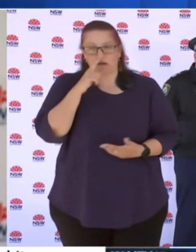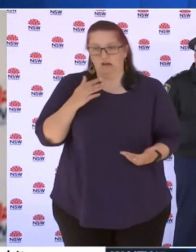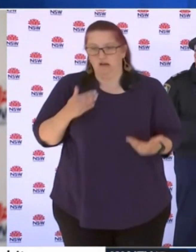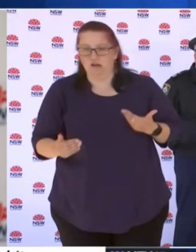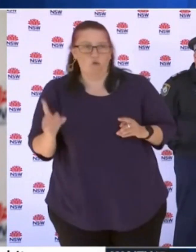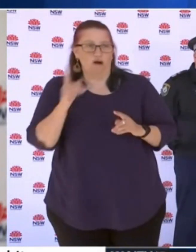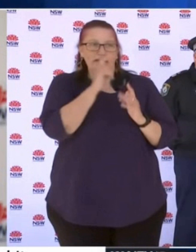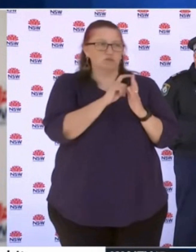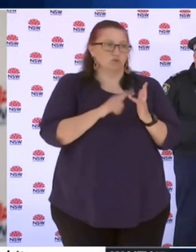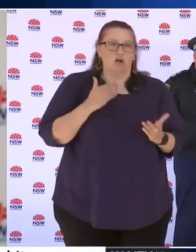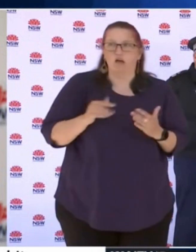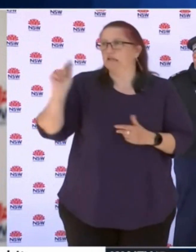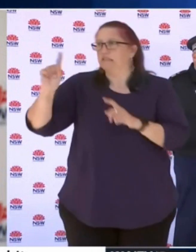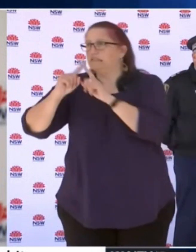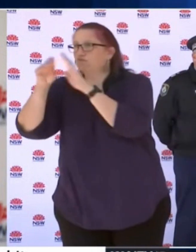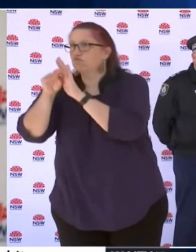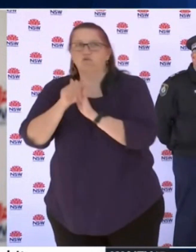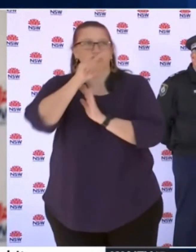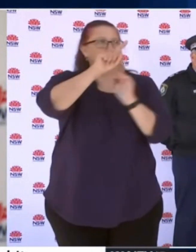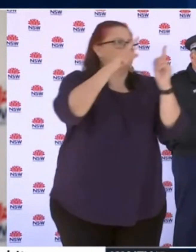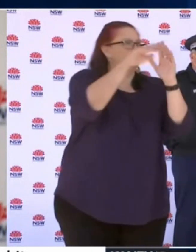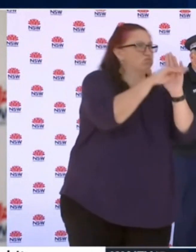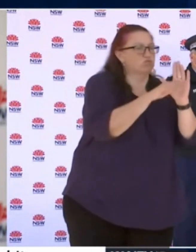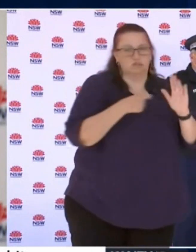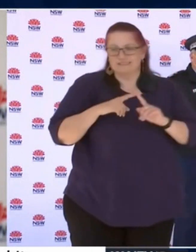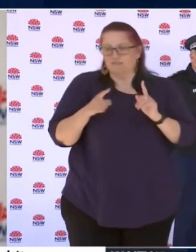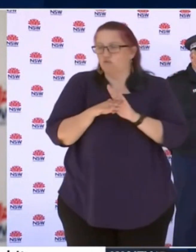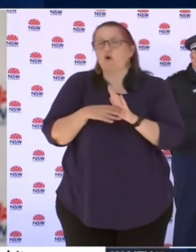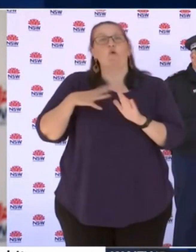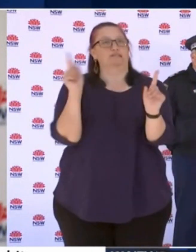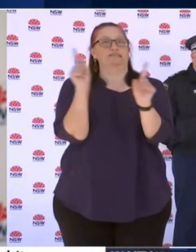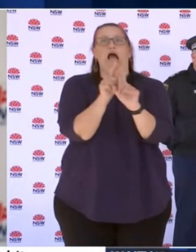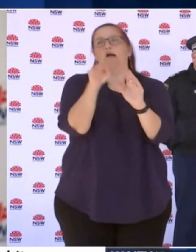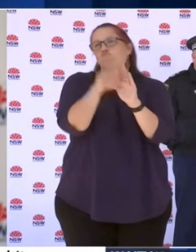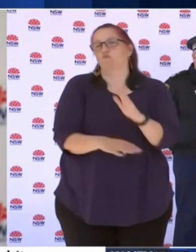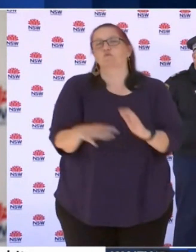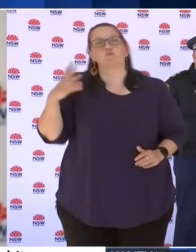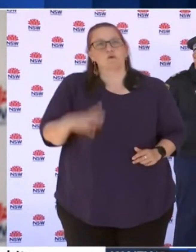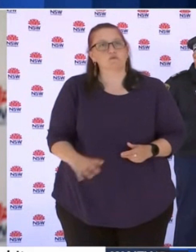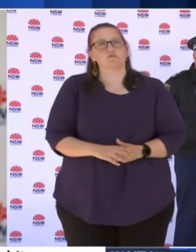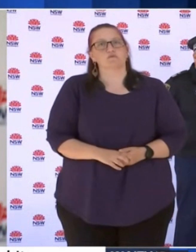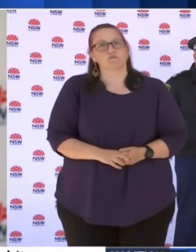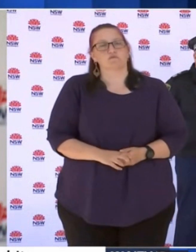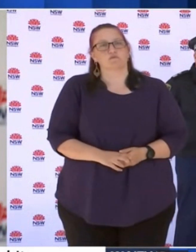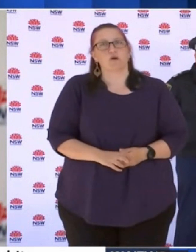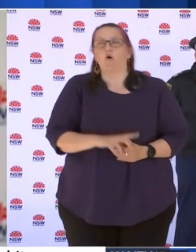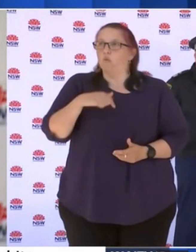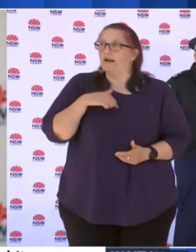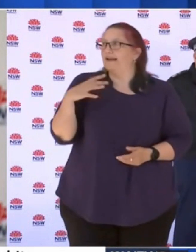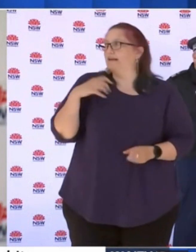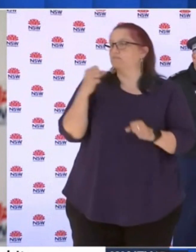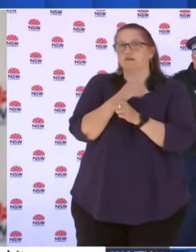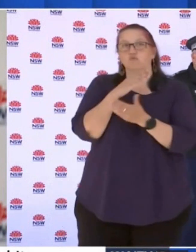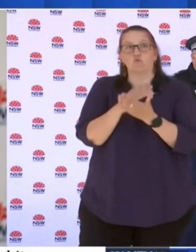I think I hope today is a new page in moving forward. And let's look at the facts when we're making decisions. Let's look